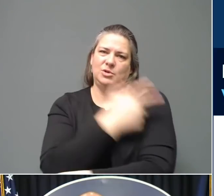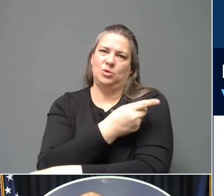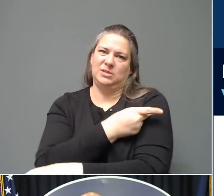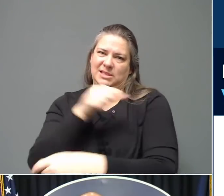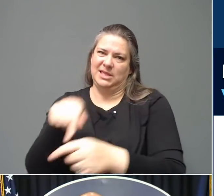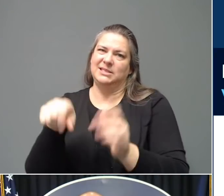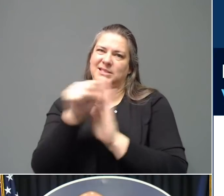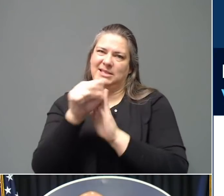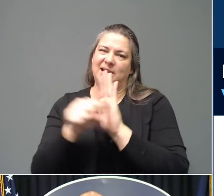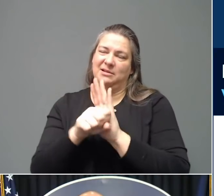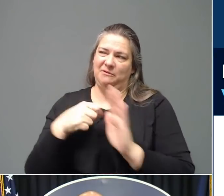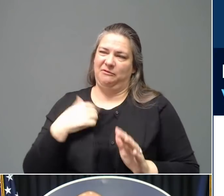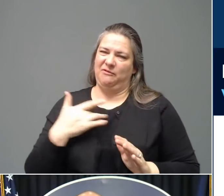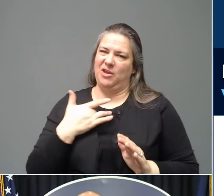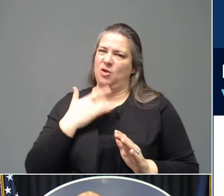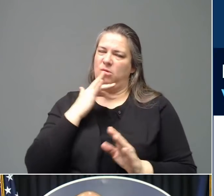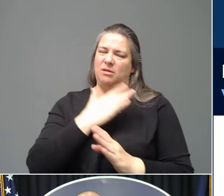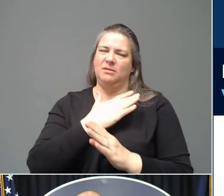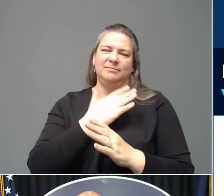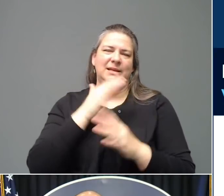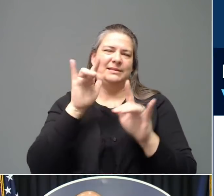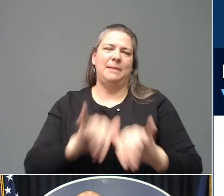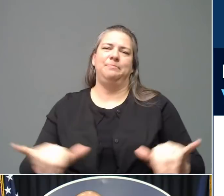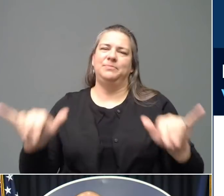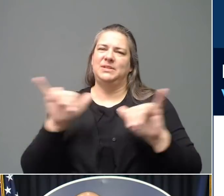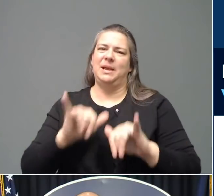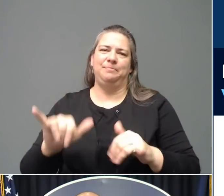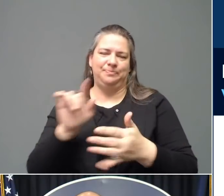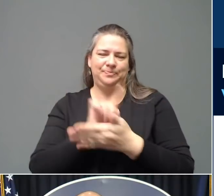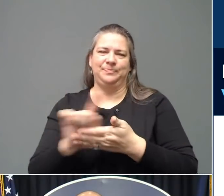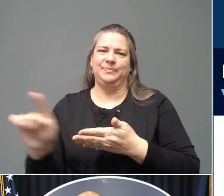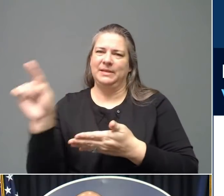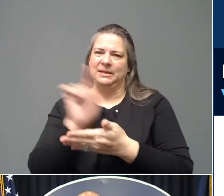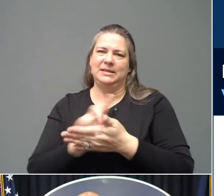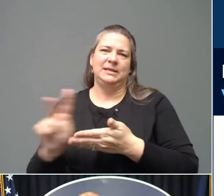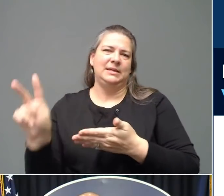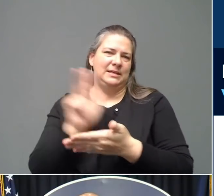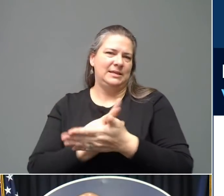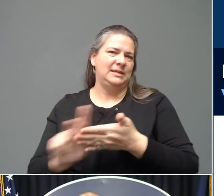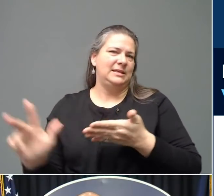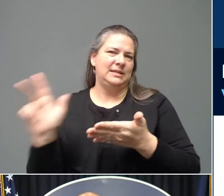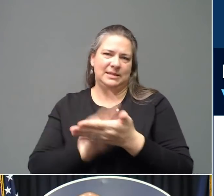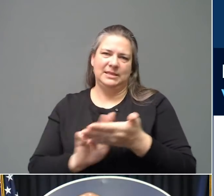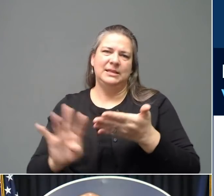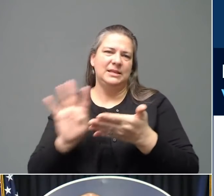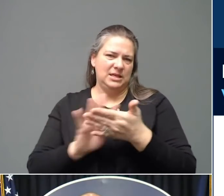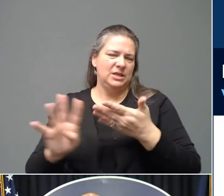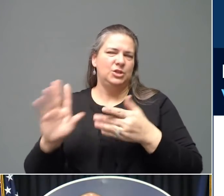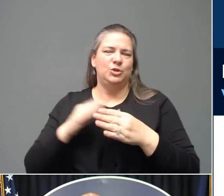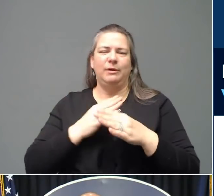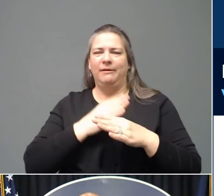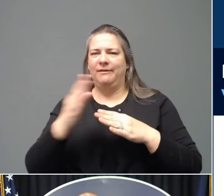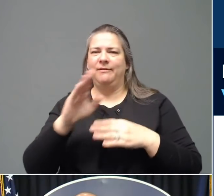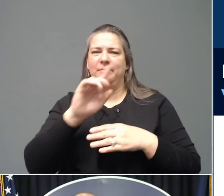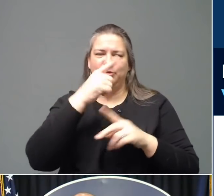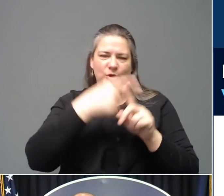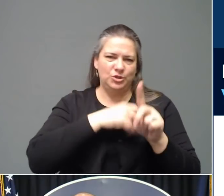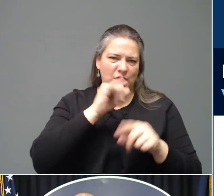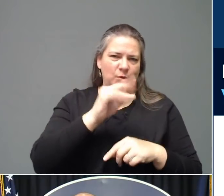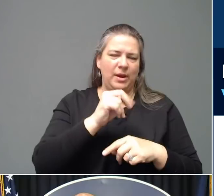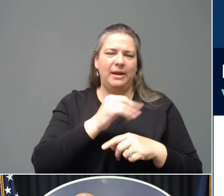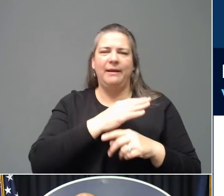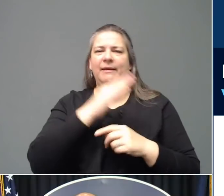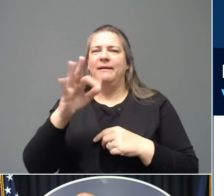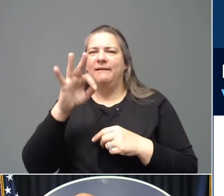way well into February. There's only so much to go around, but we have committed to supplying these locations with at least some steady,